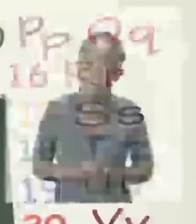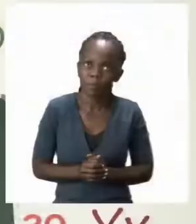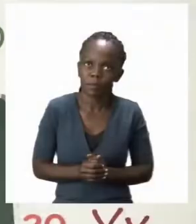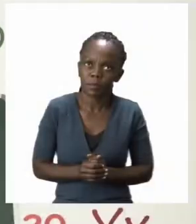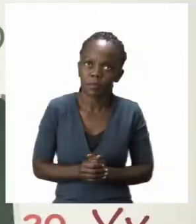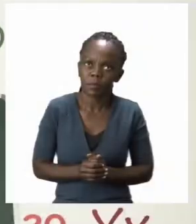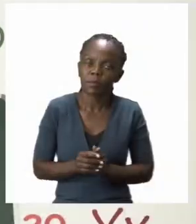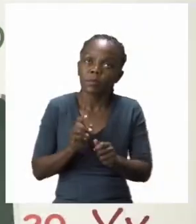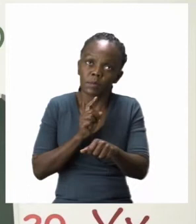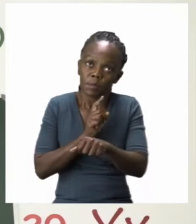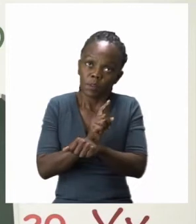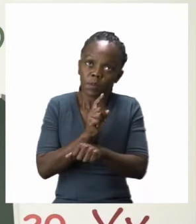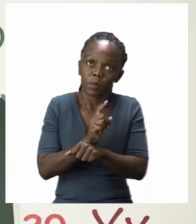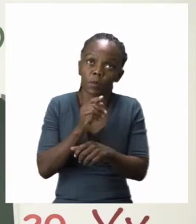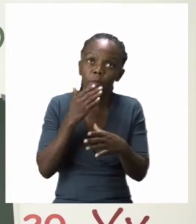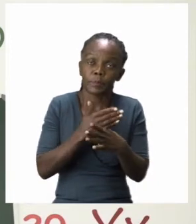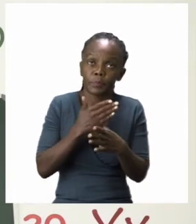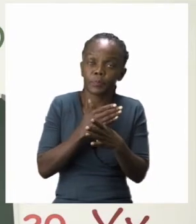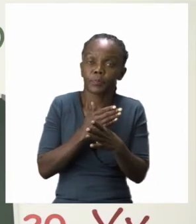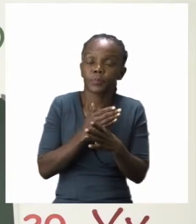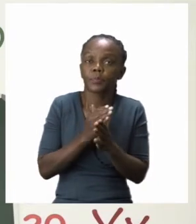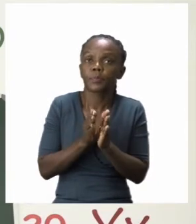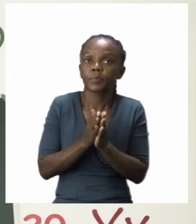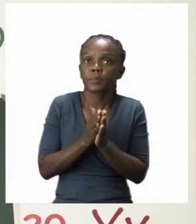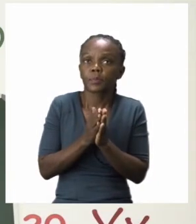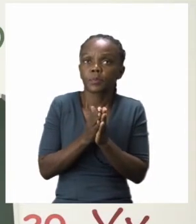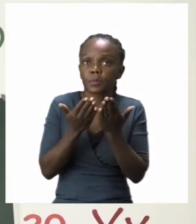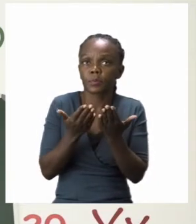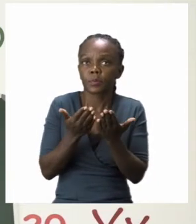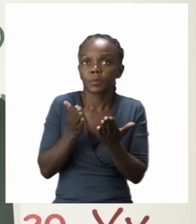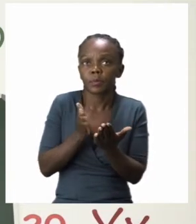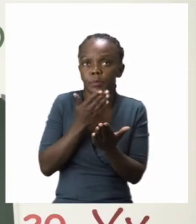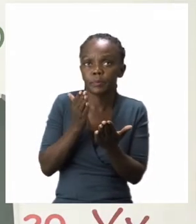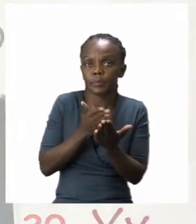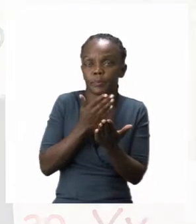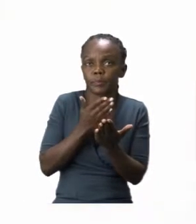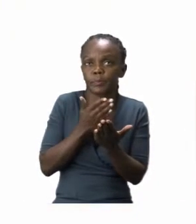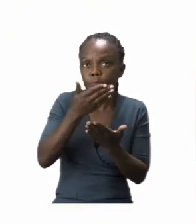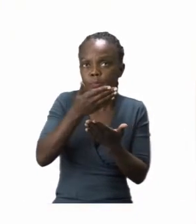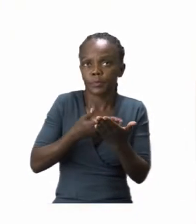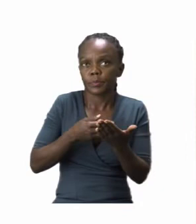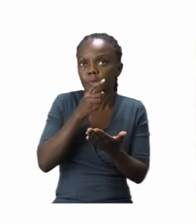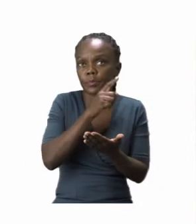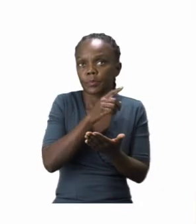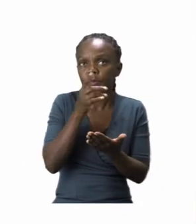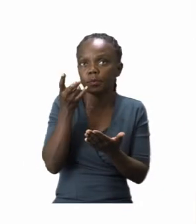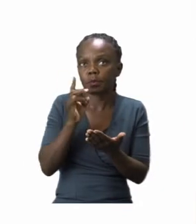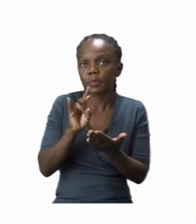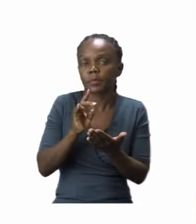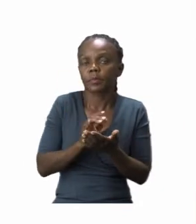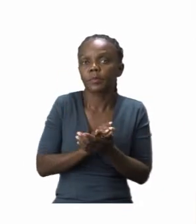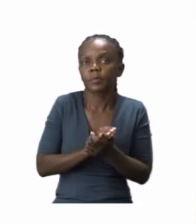For our first exercise, boys and girls, let us go to page 17. On